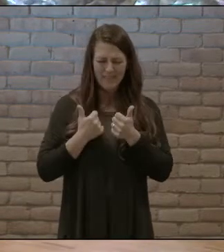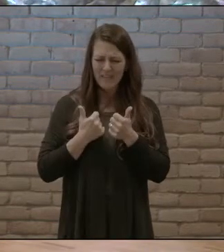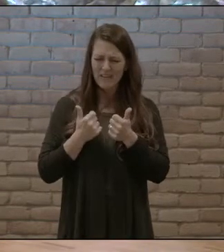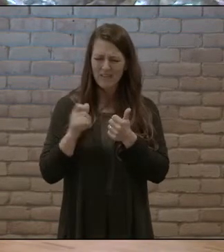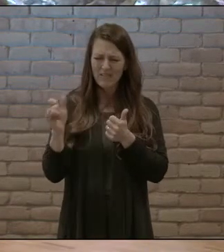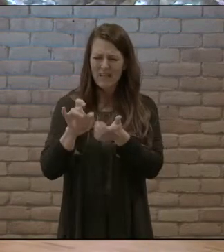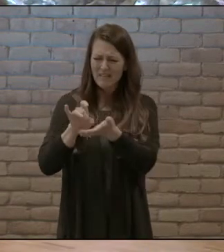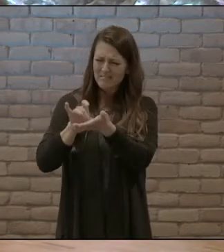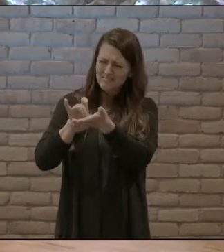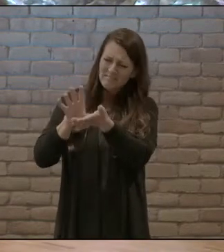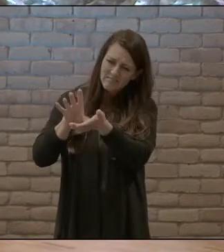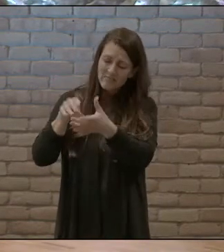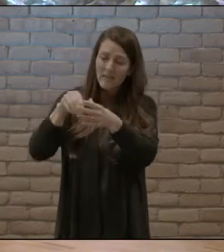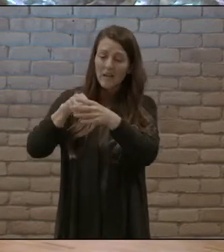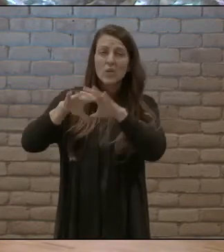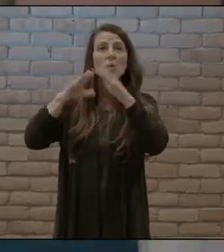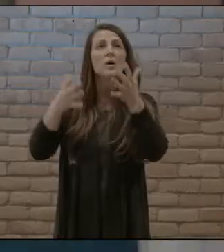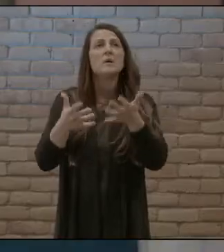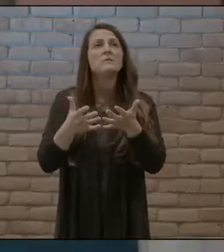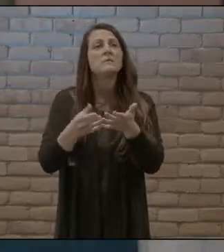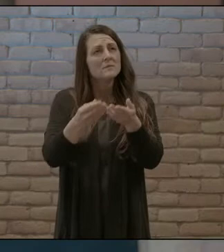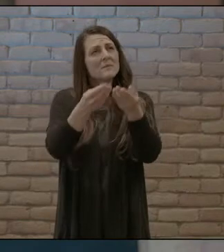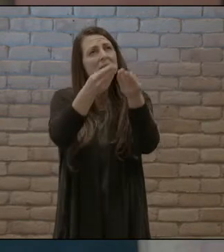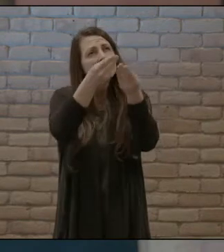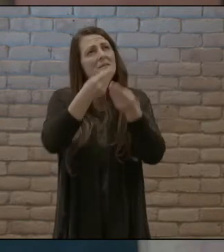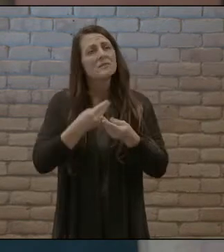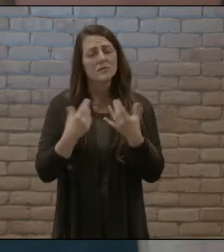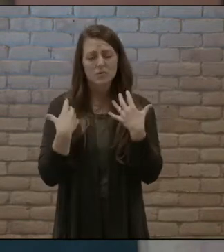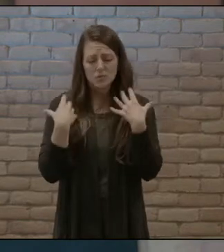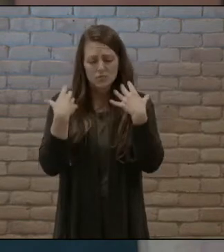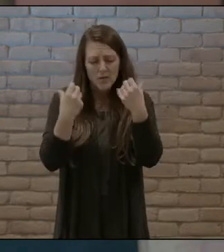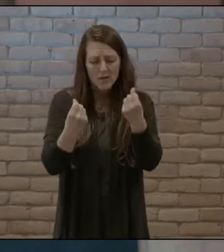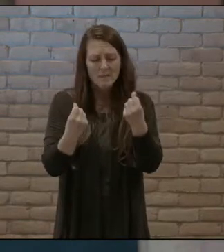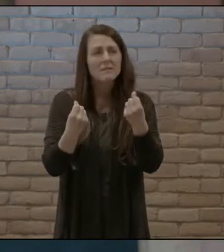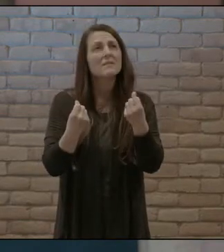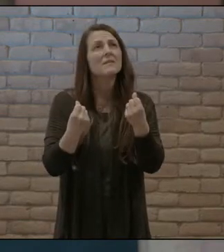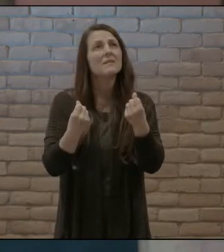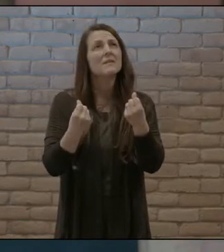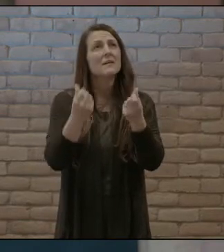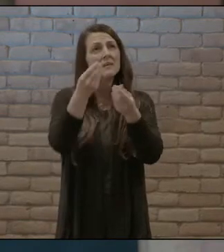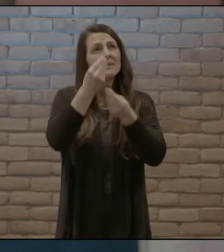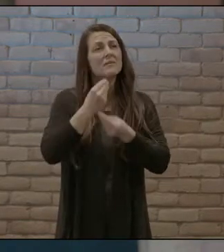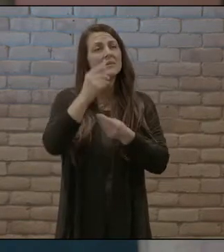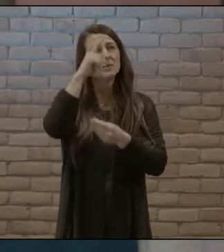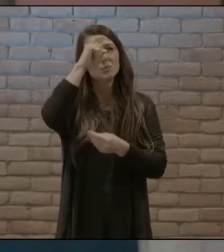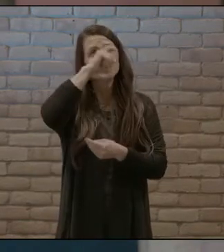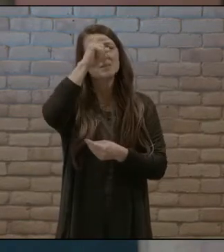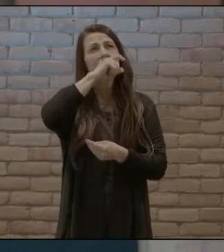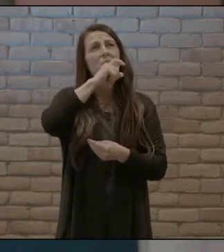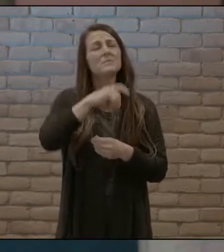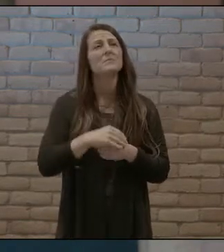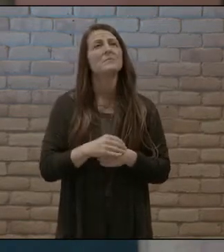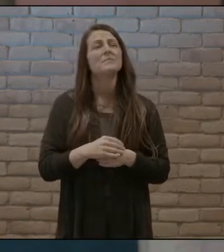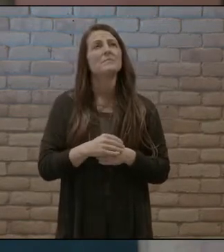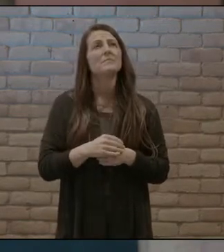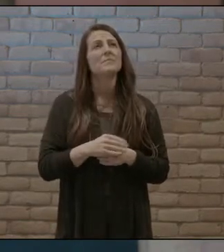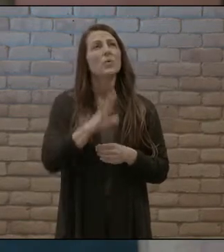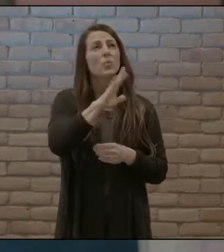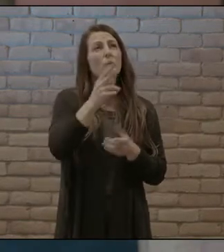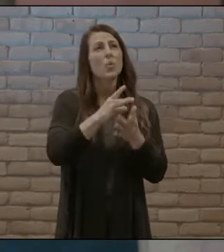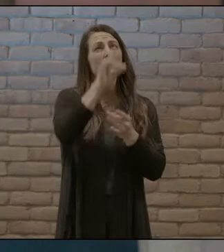us strength, give us courage, give us wisdom. Fill us with your Holy